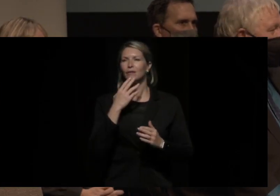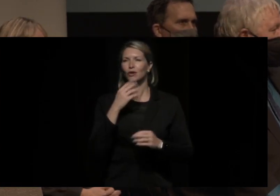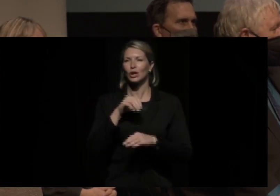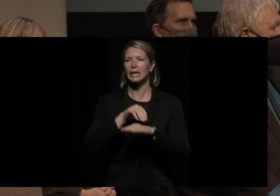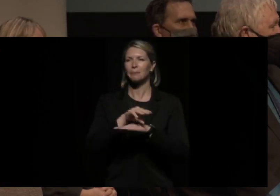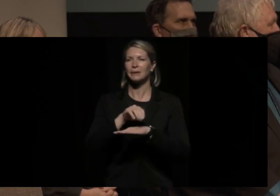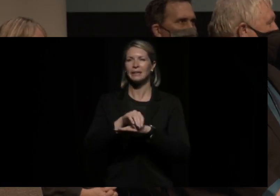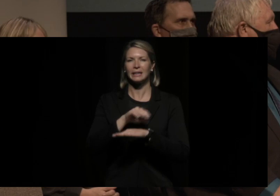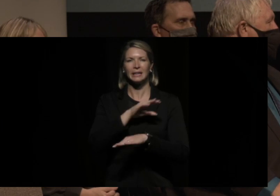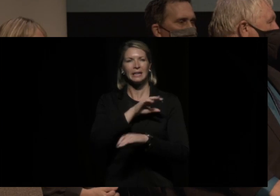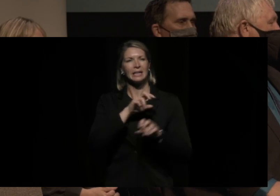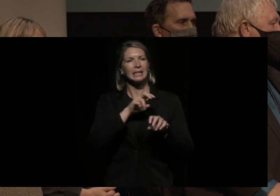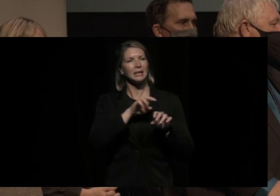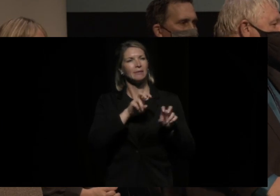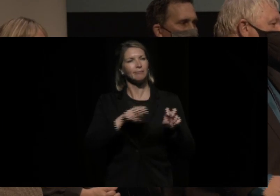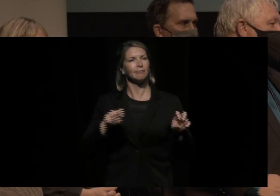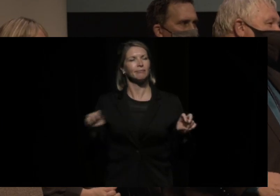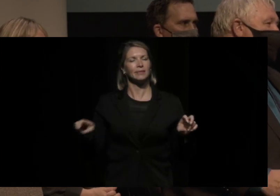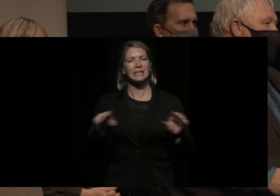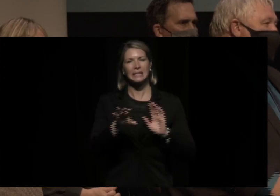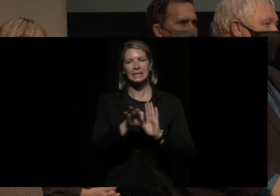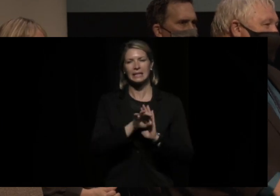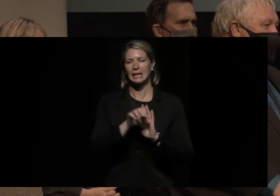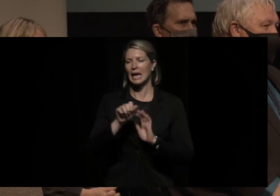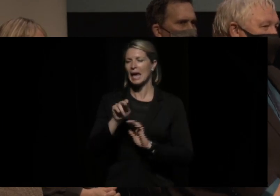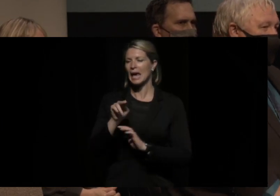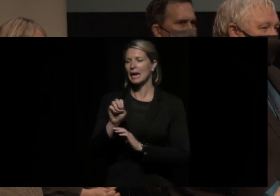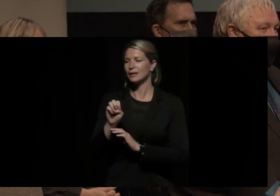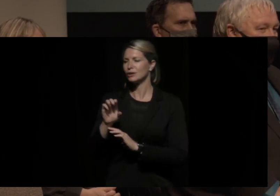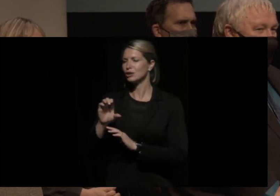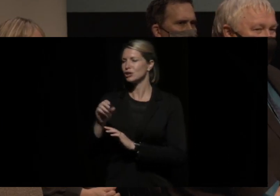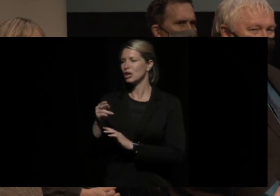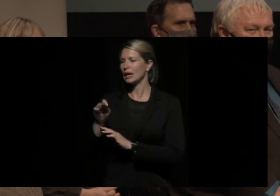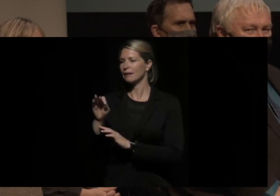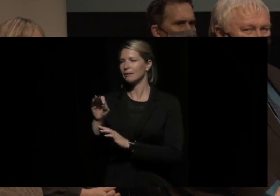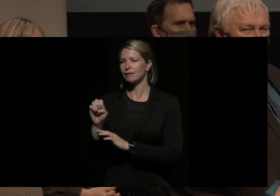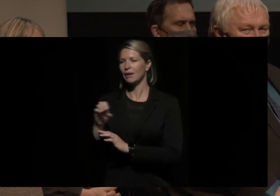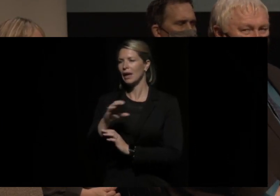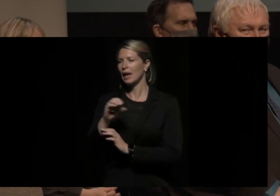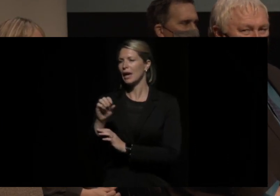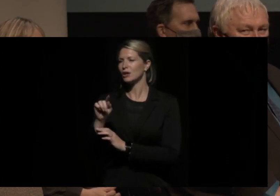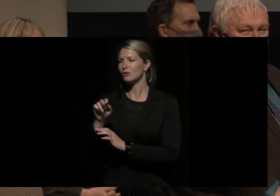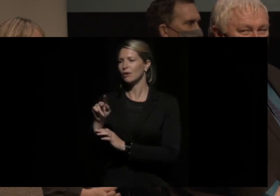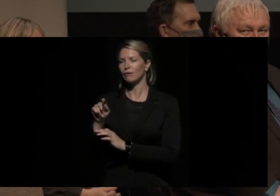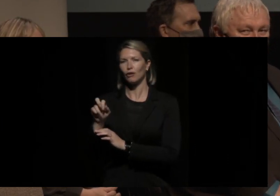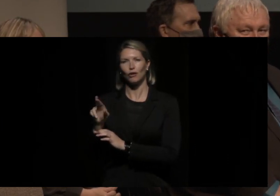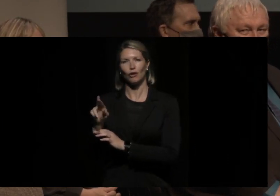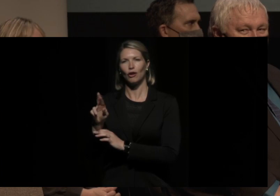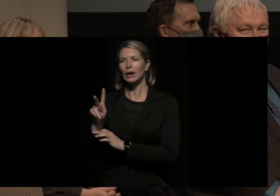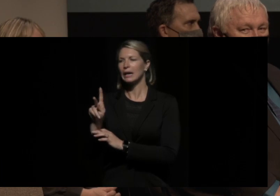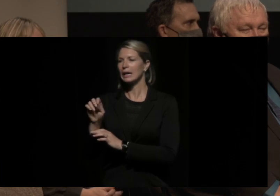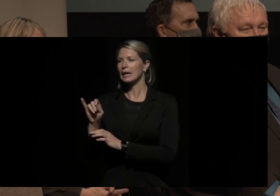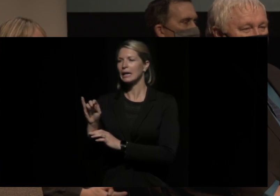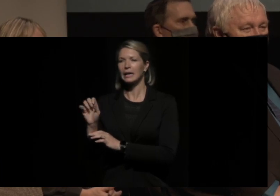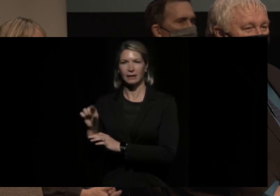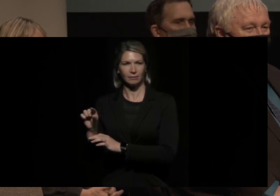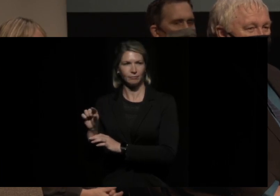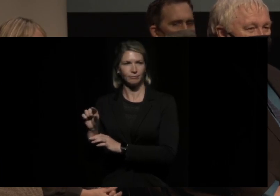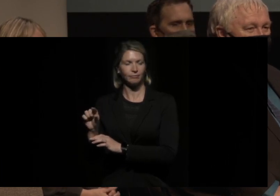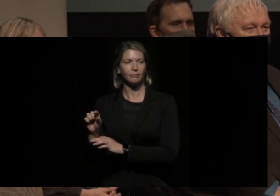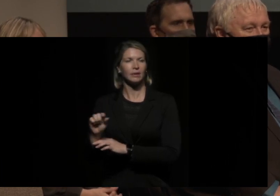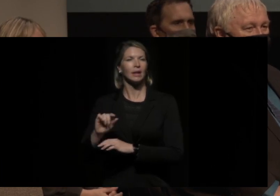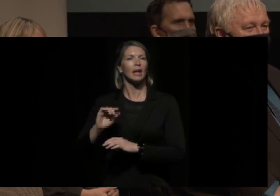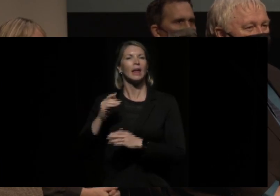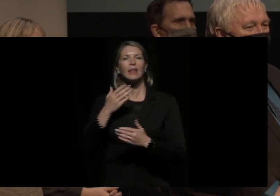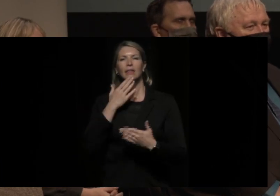attendance today, Ann Chafe and Trevor King. Welcome to the 19th Public Service Award of